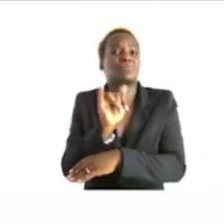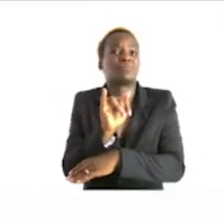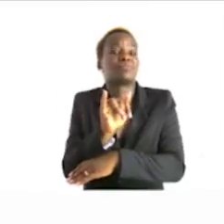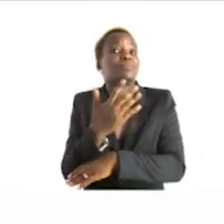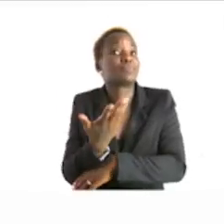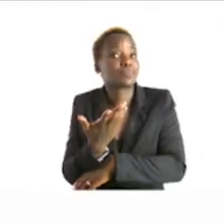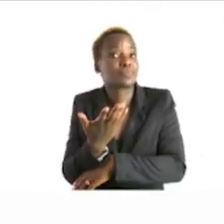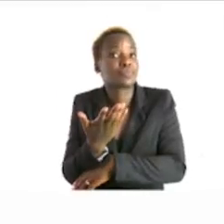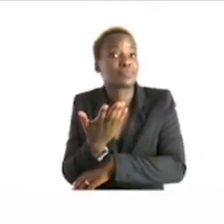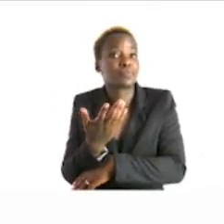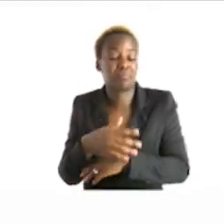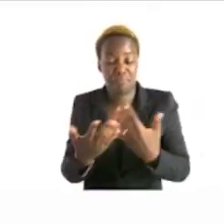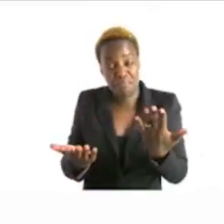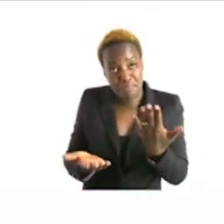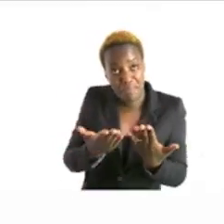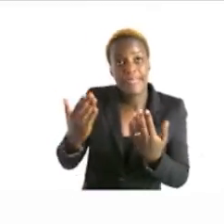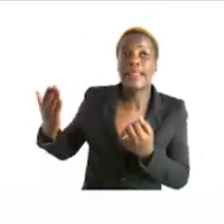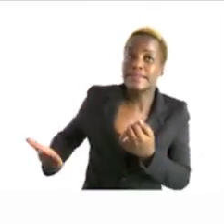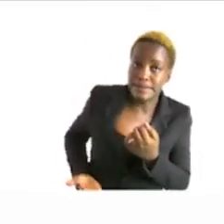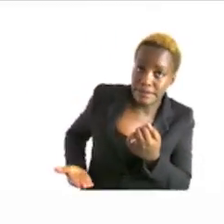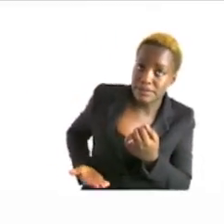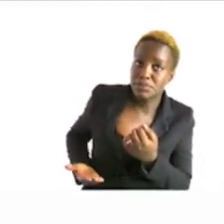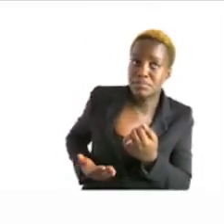we can either say chair